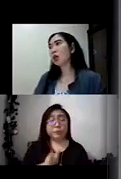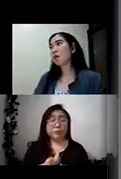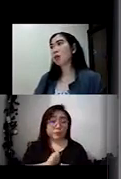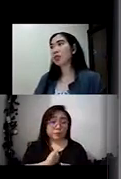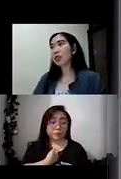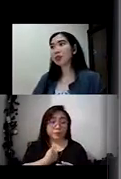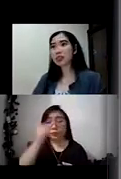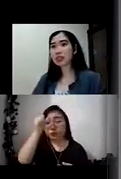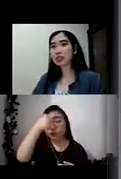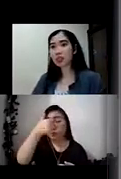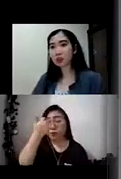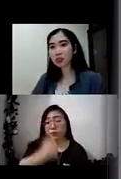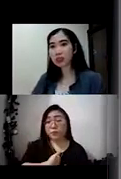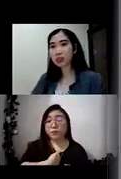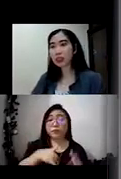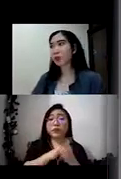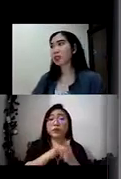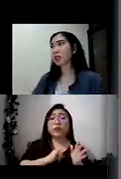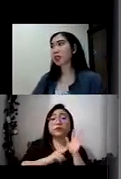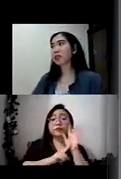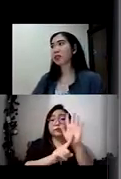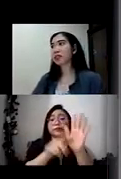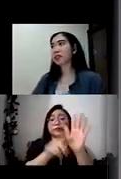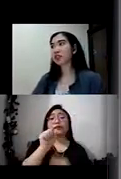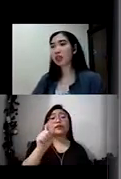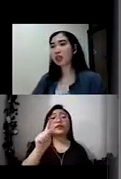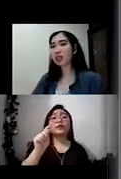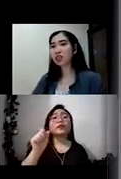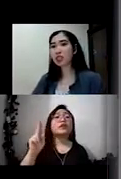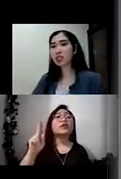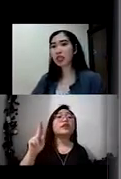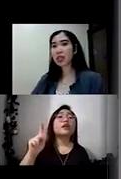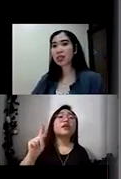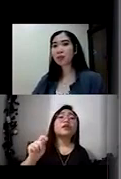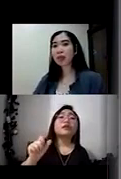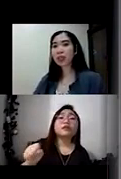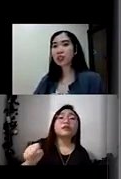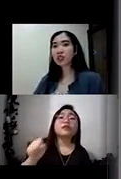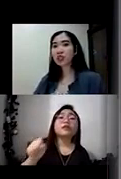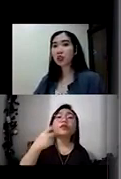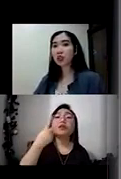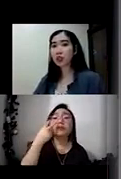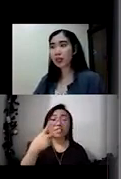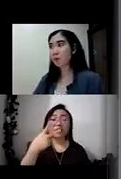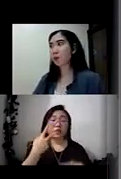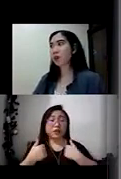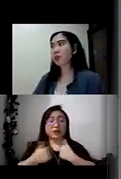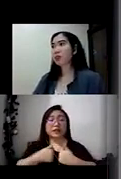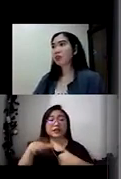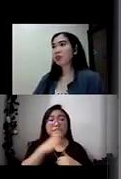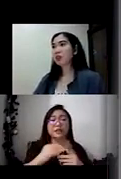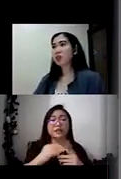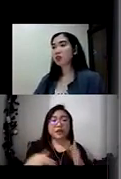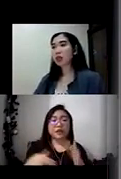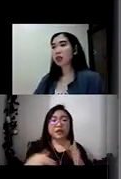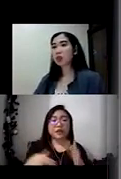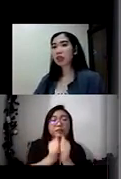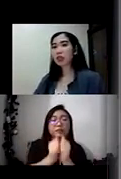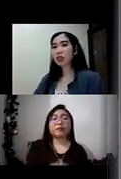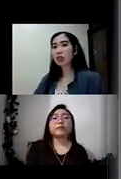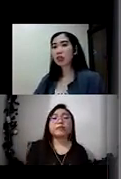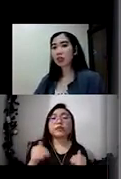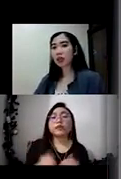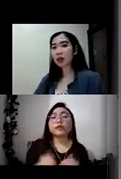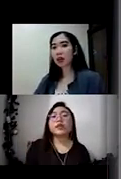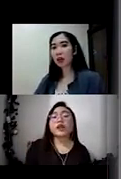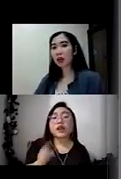to present the status, present the challenges, and brainstorm with them kung ano ba yung